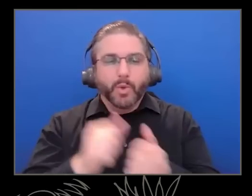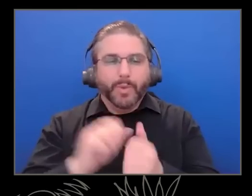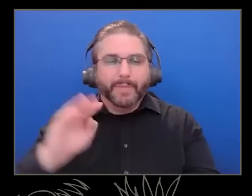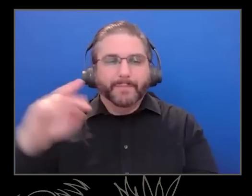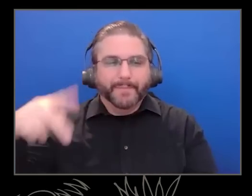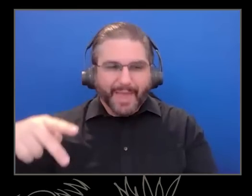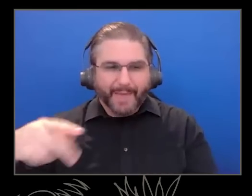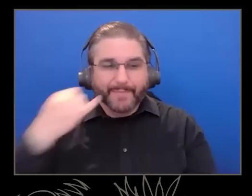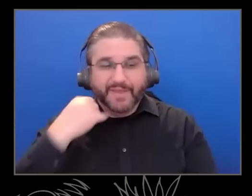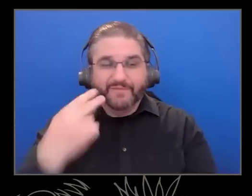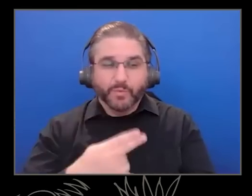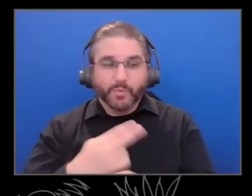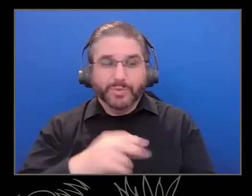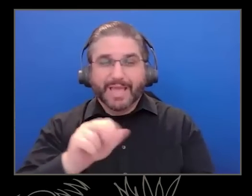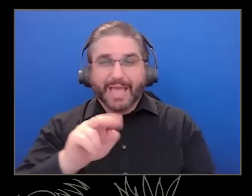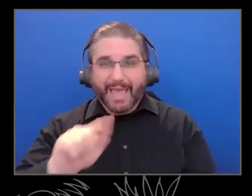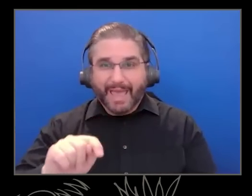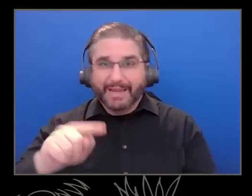and then,